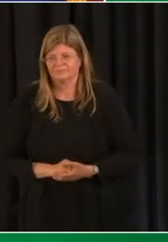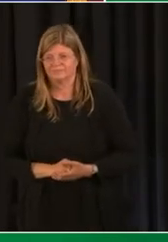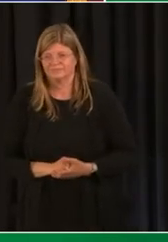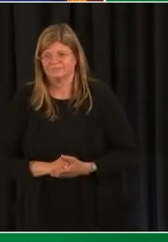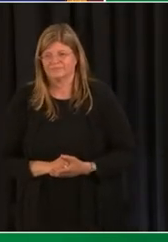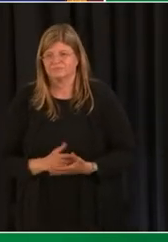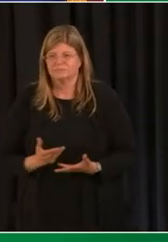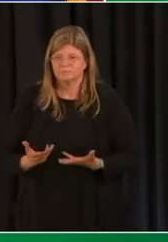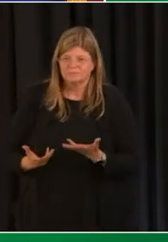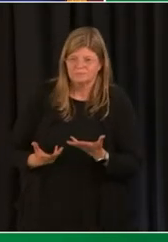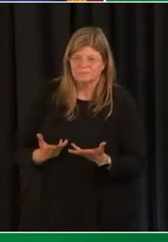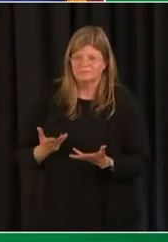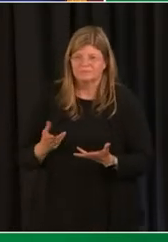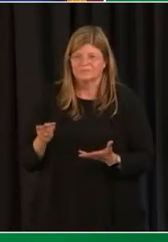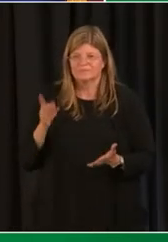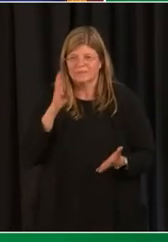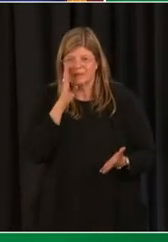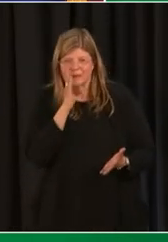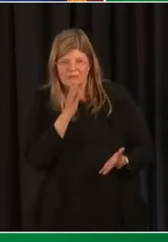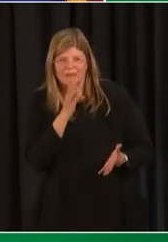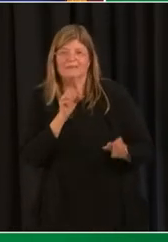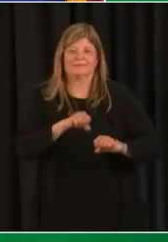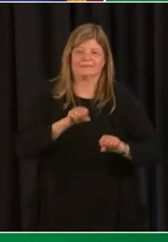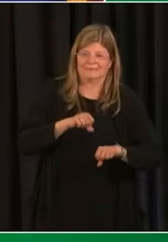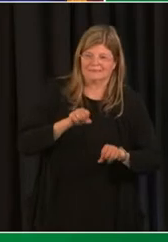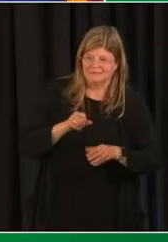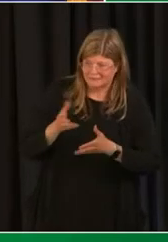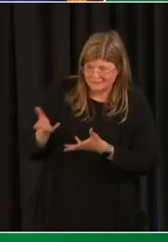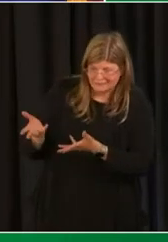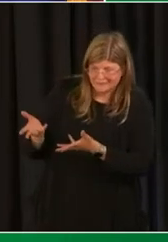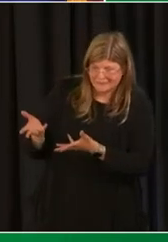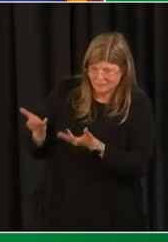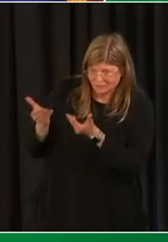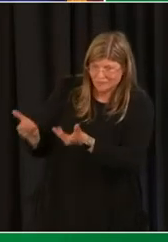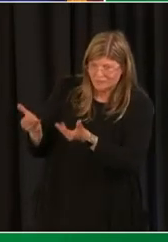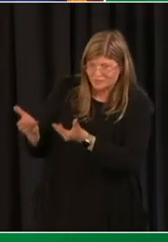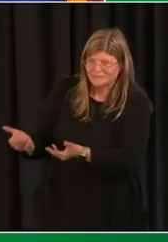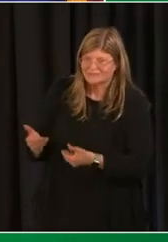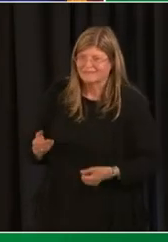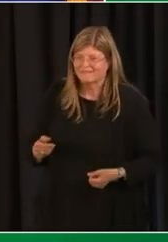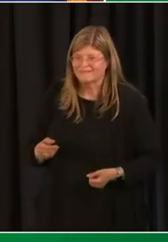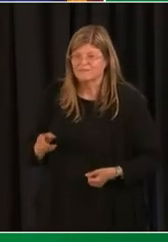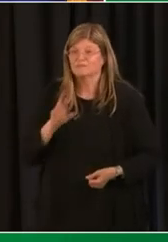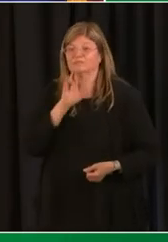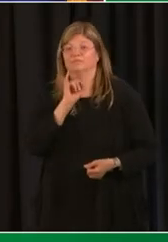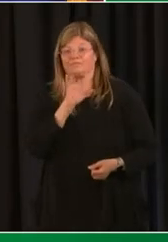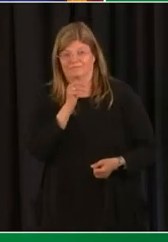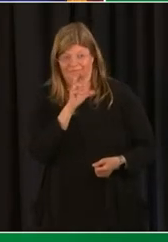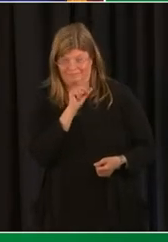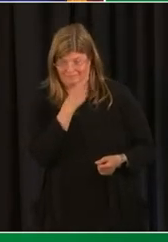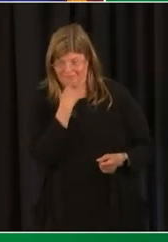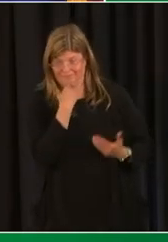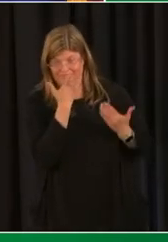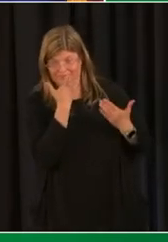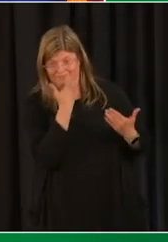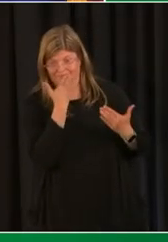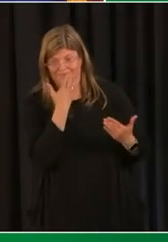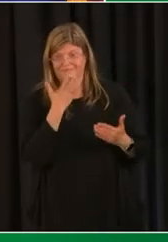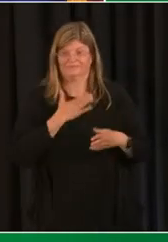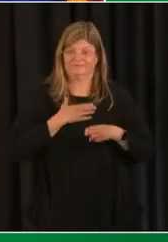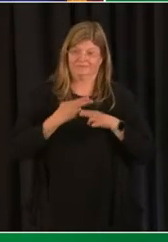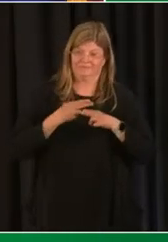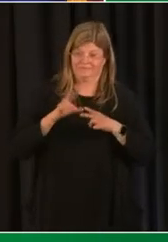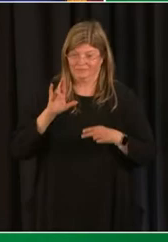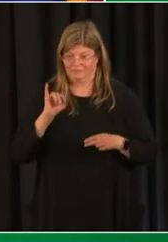Richard, I think you're... Hi, yes. Go ahead, Richard. Yes, hi, thank you. My name is Richard. I'm in Ward 6,